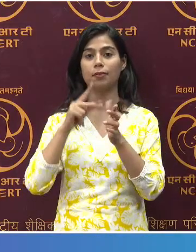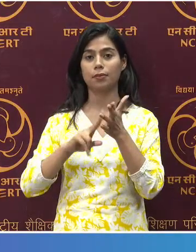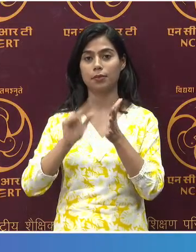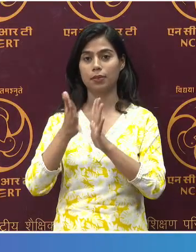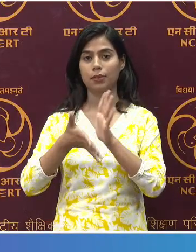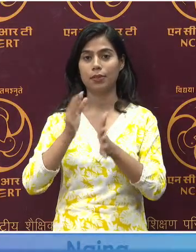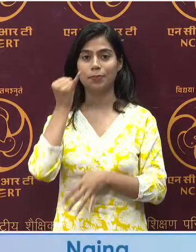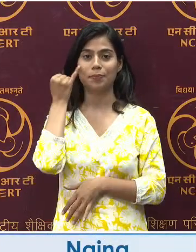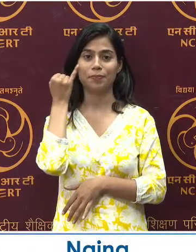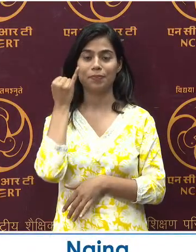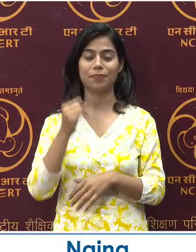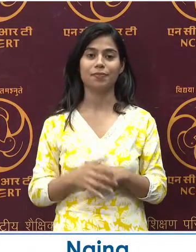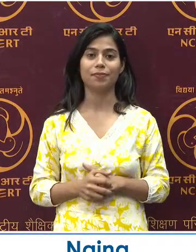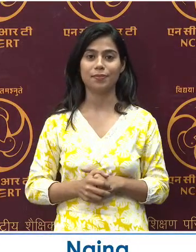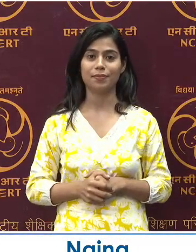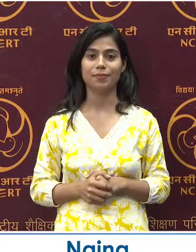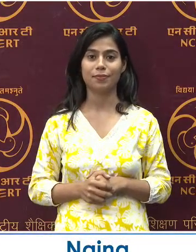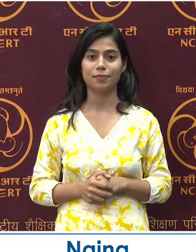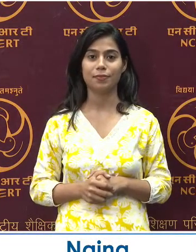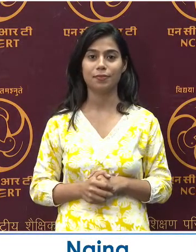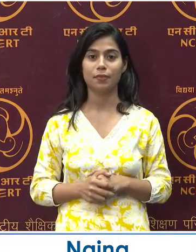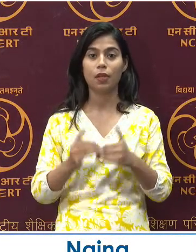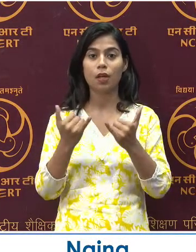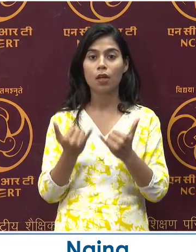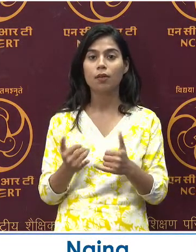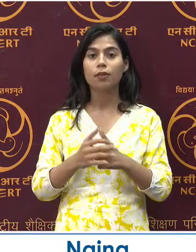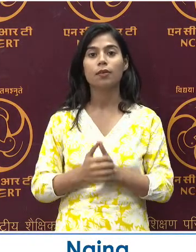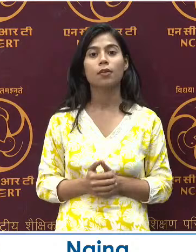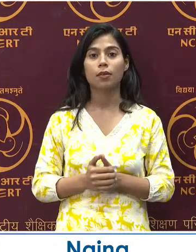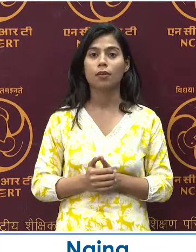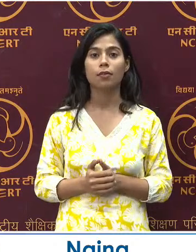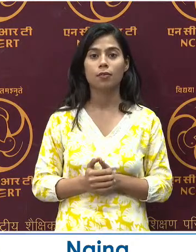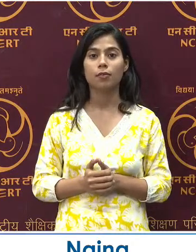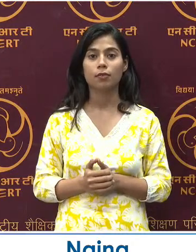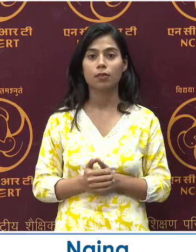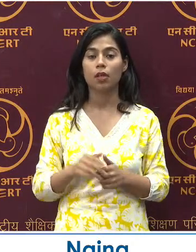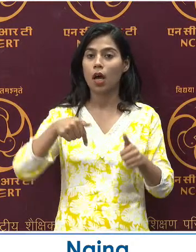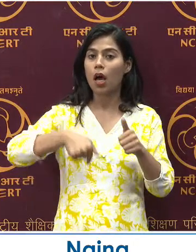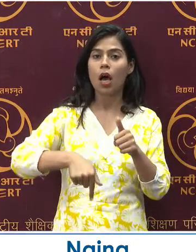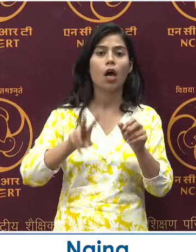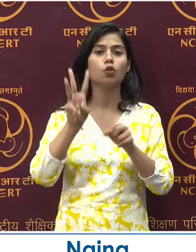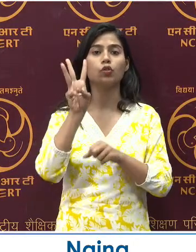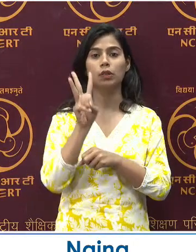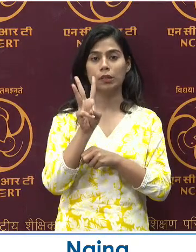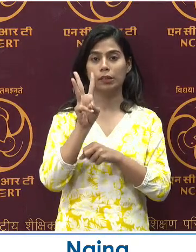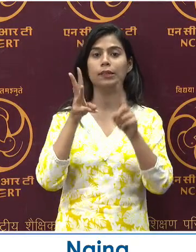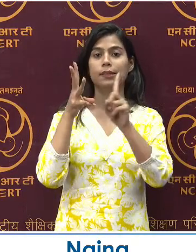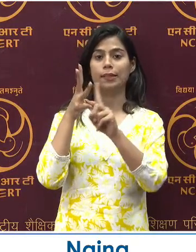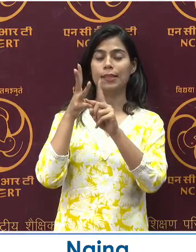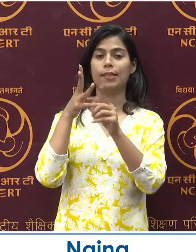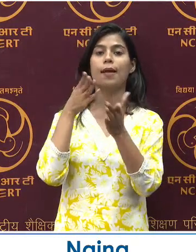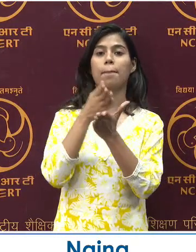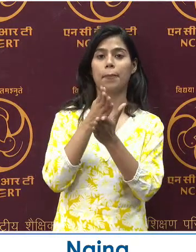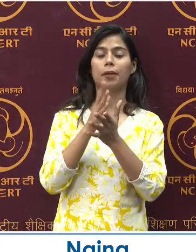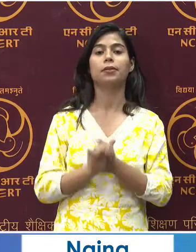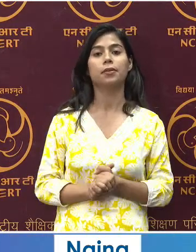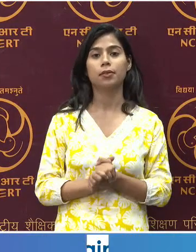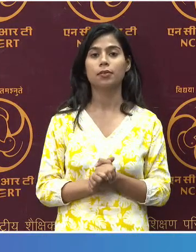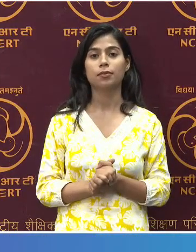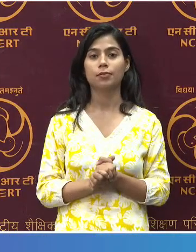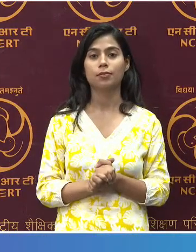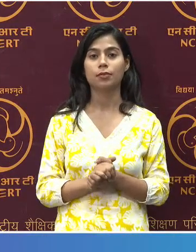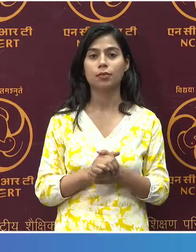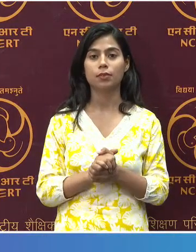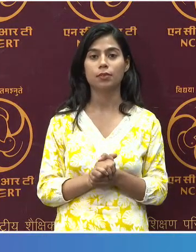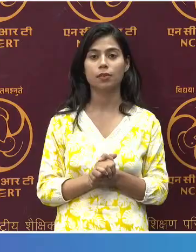warm welcome to you too. Now sir, today we are in part 3 of this particular topic. Before you actually go about